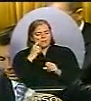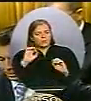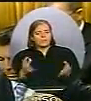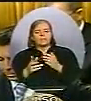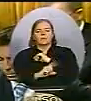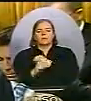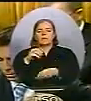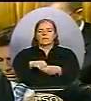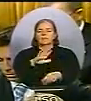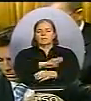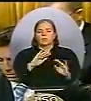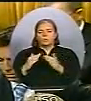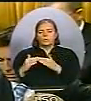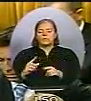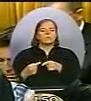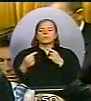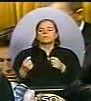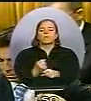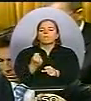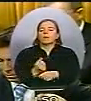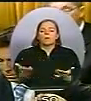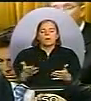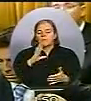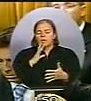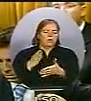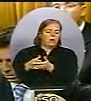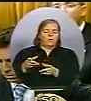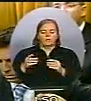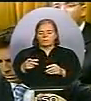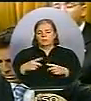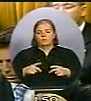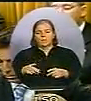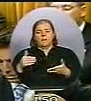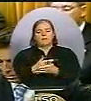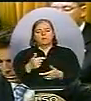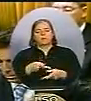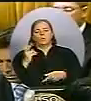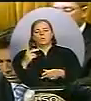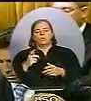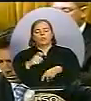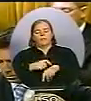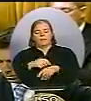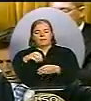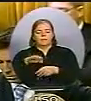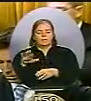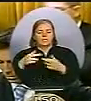the opposition do? They attack him for spending too much time in his community and spending too much effort creating jobs for his